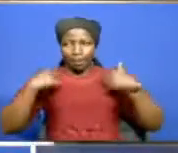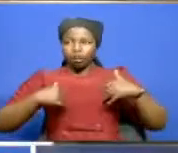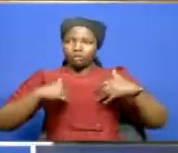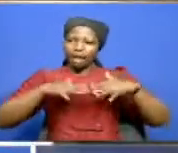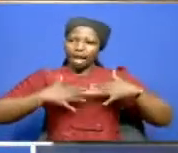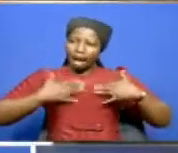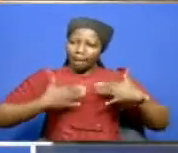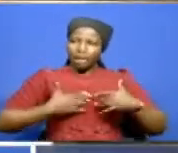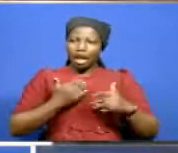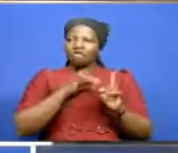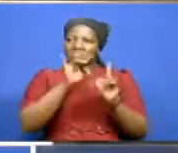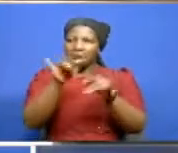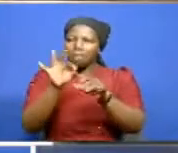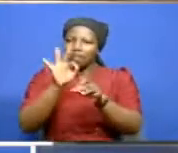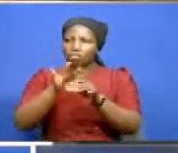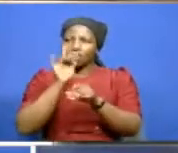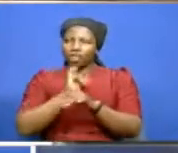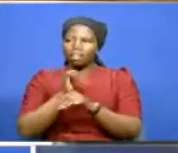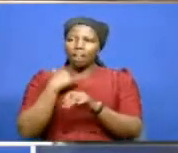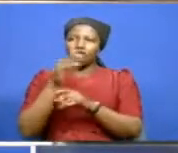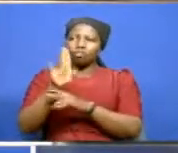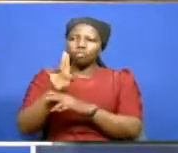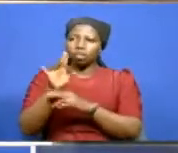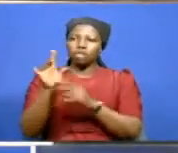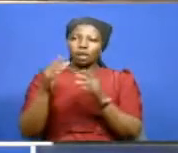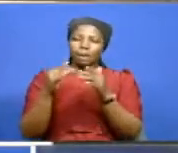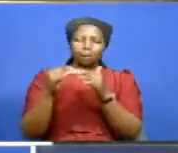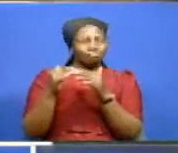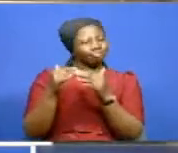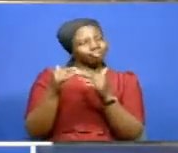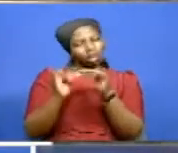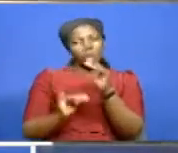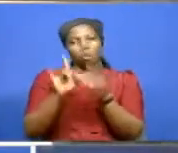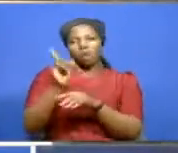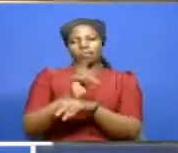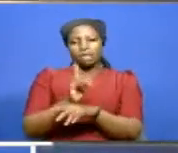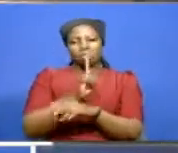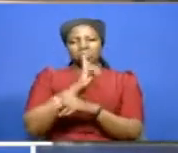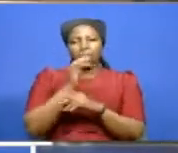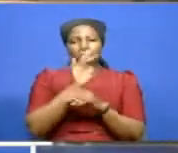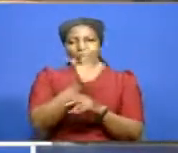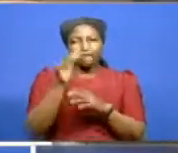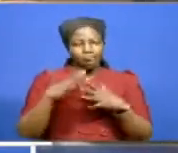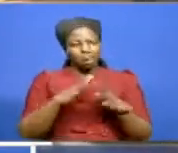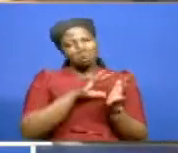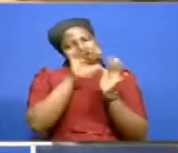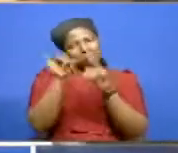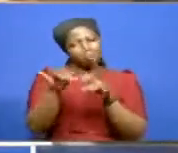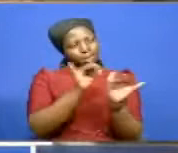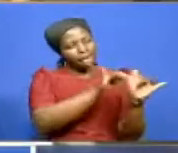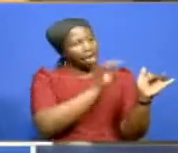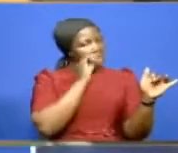pale na nimepiga kura na imechukua less than 1 minute. Kwa hivyo ninaomba watu watoke, musikai